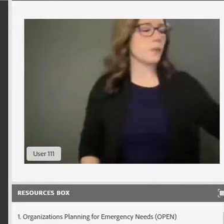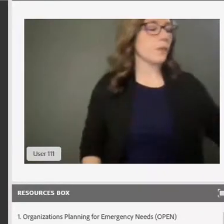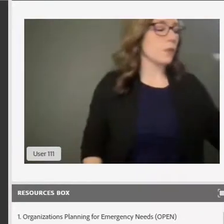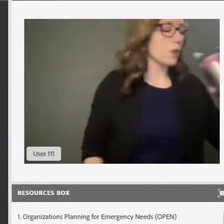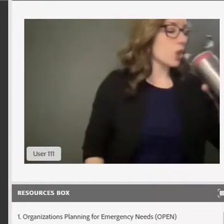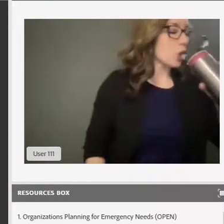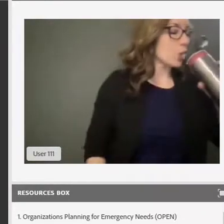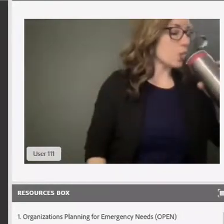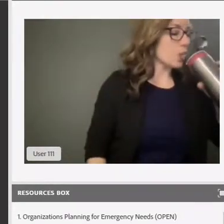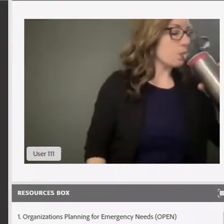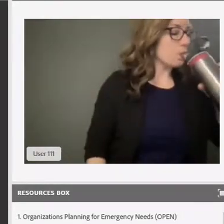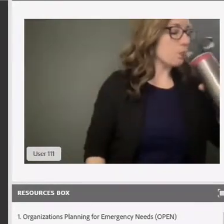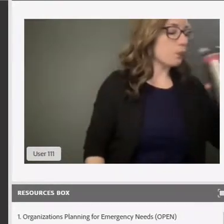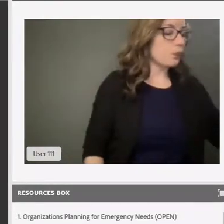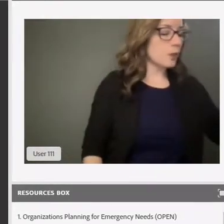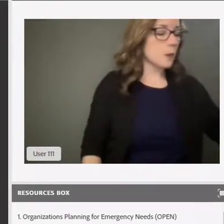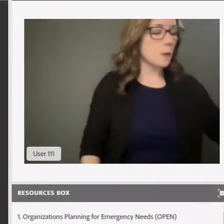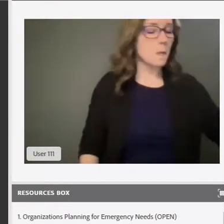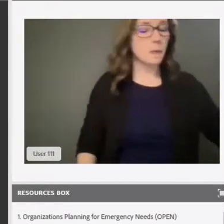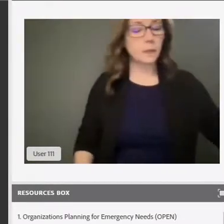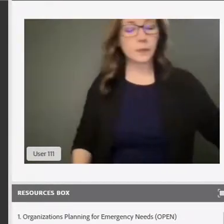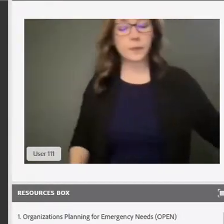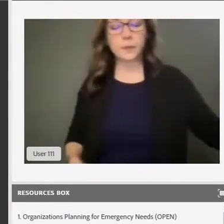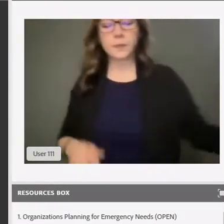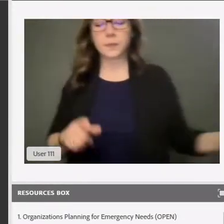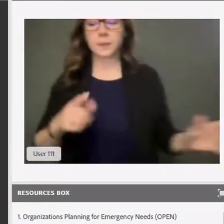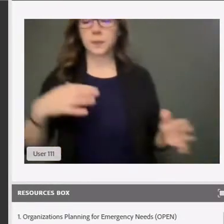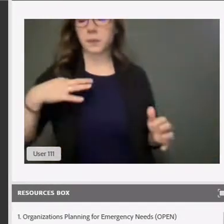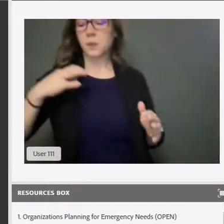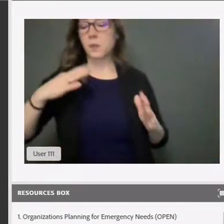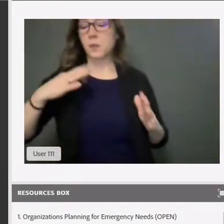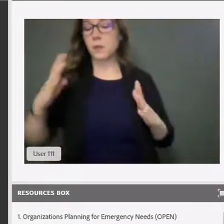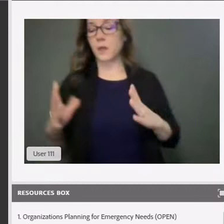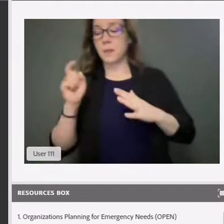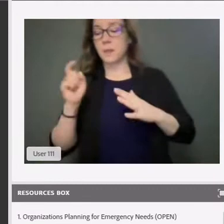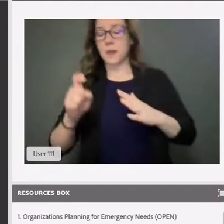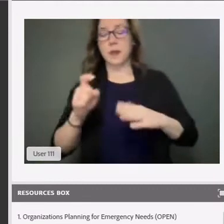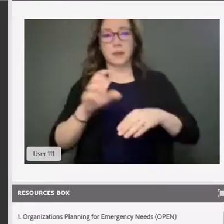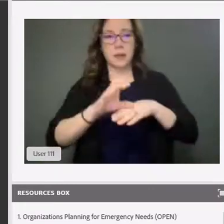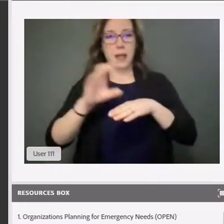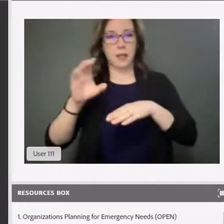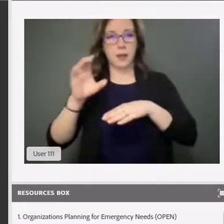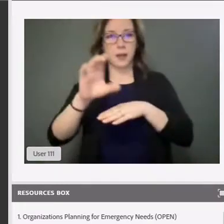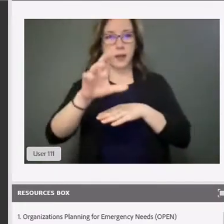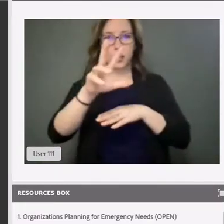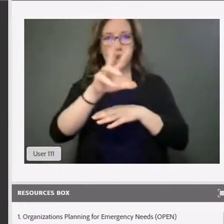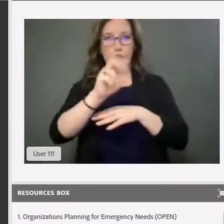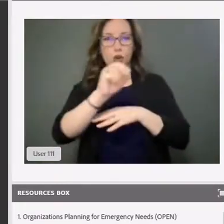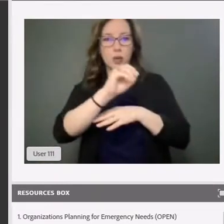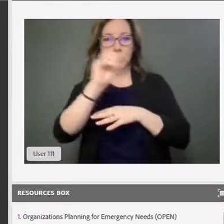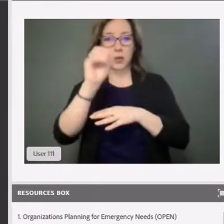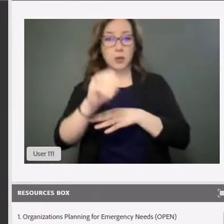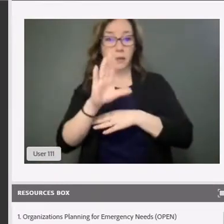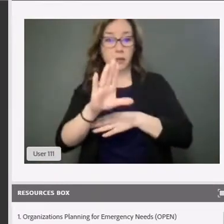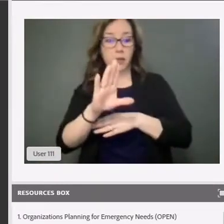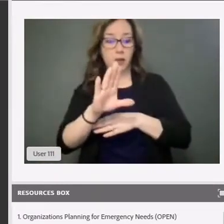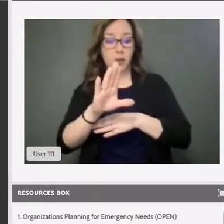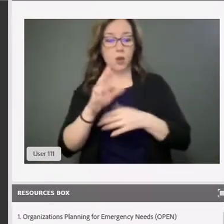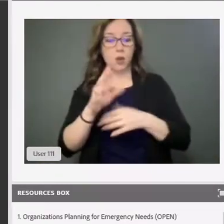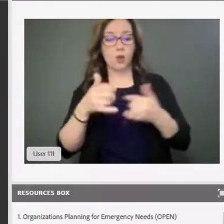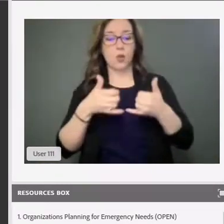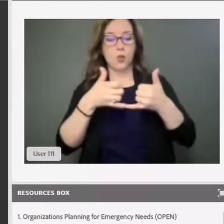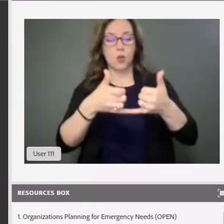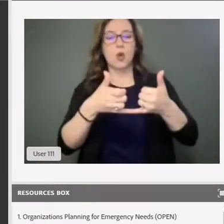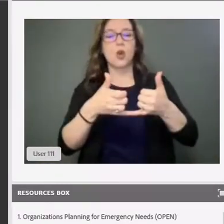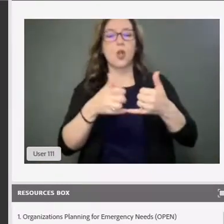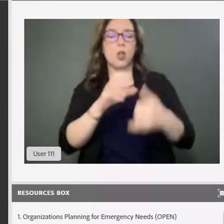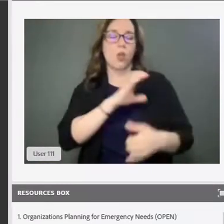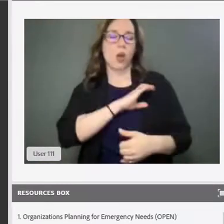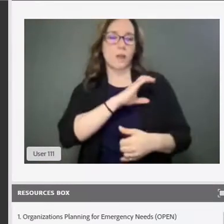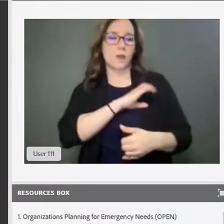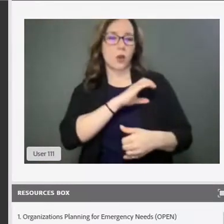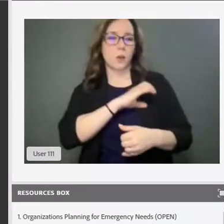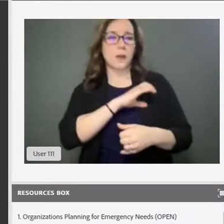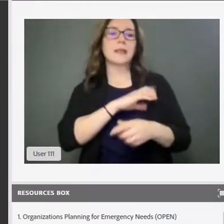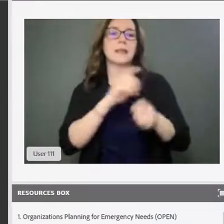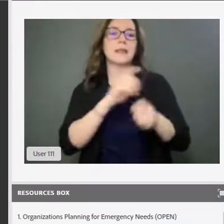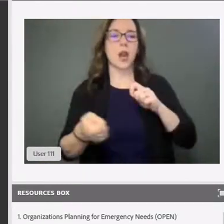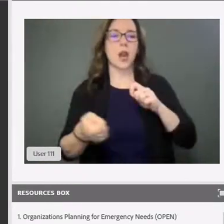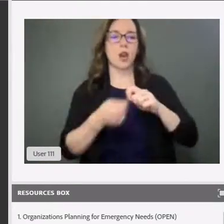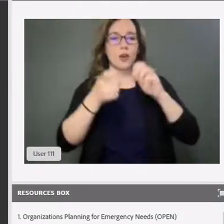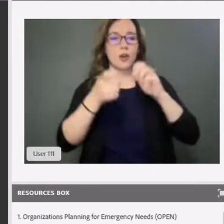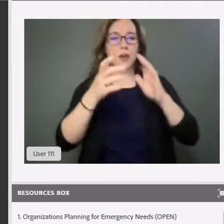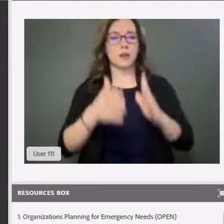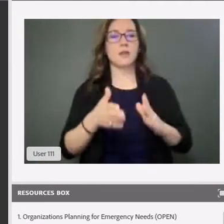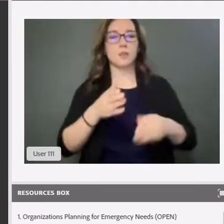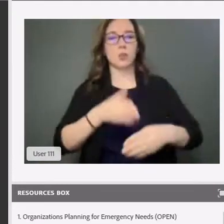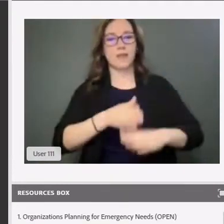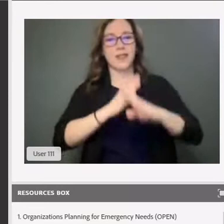And finally, the applicants must also allocate at least 30% of their awards to law enforcement terrorist prevention activities. Those can